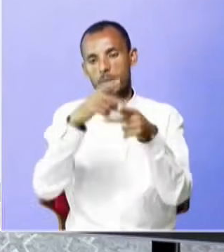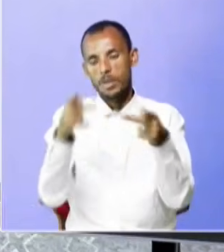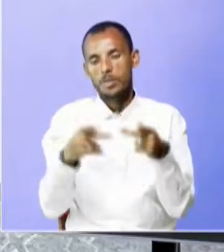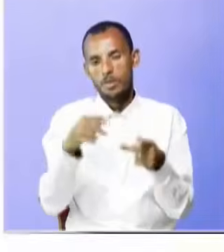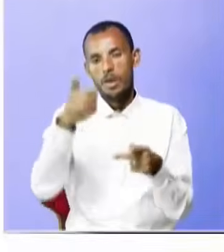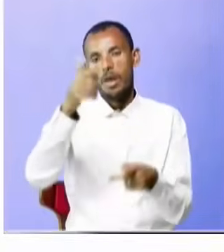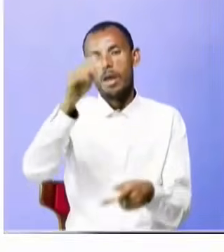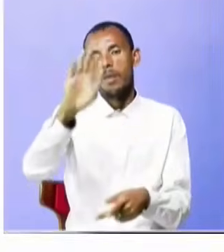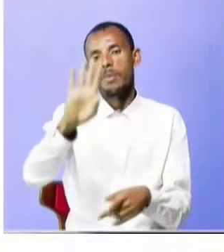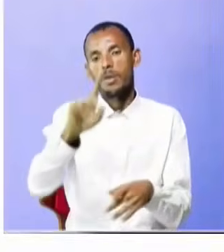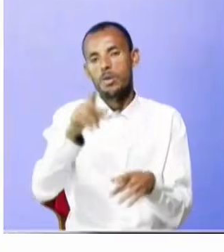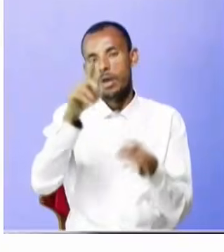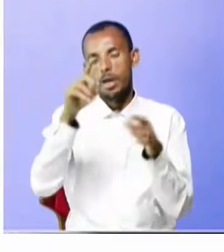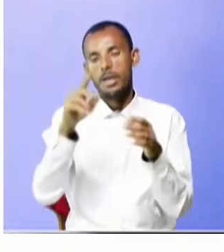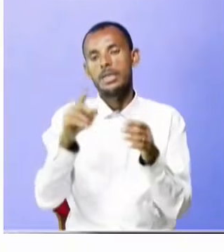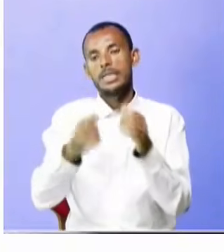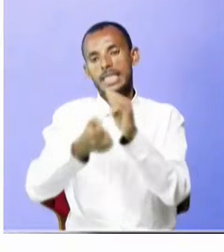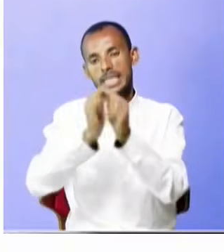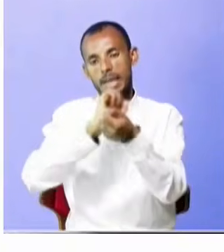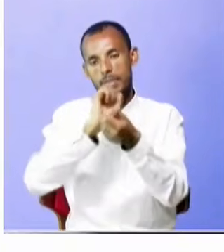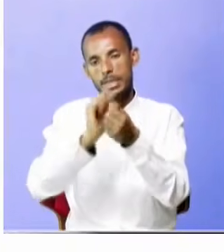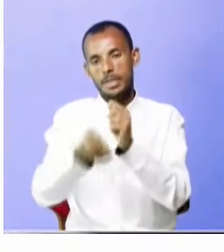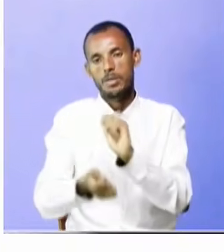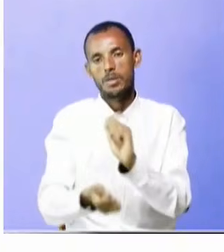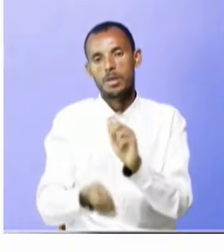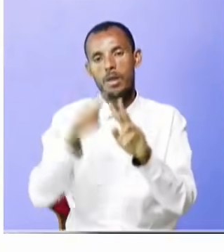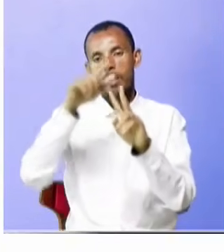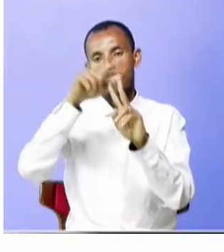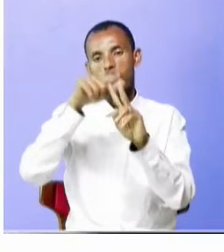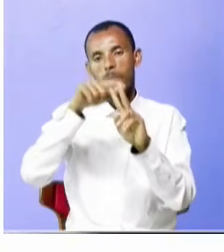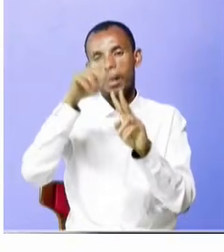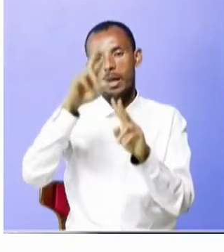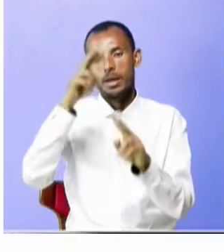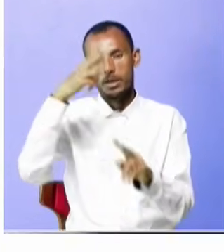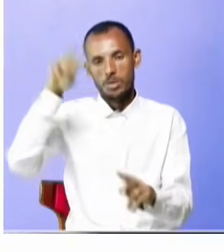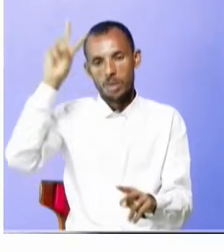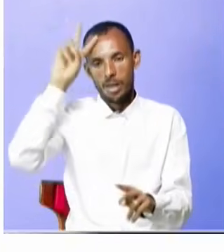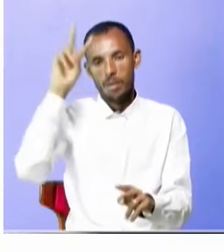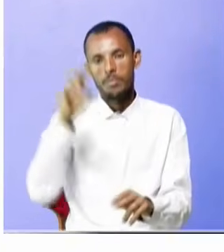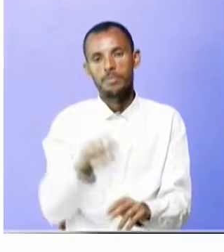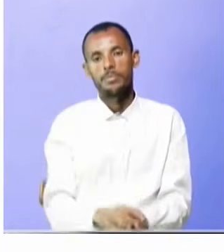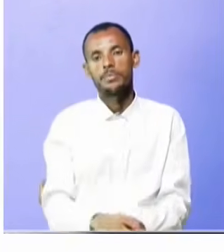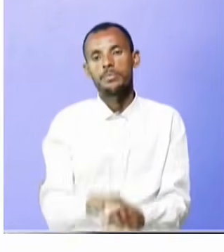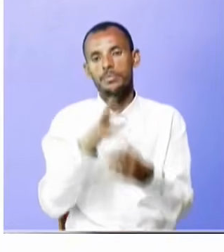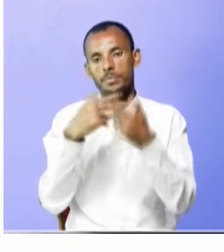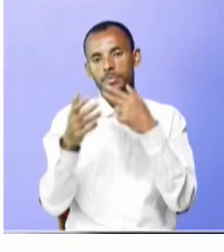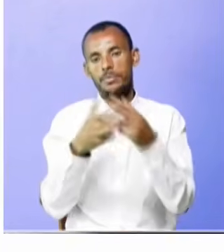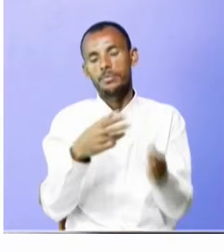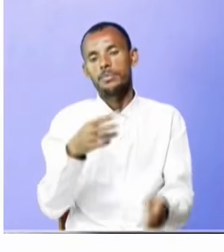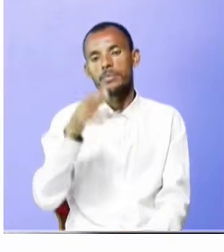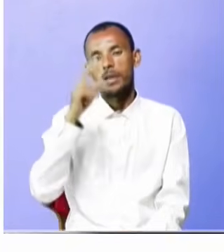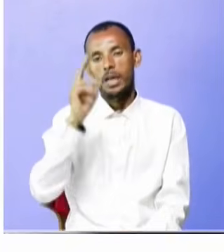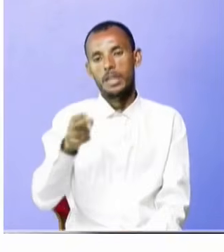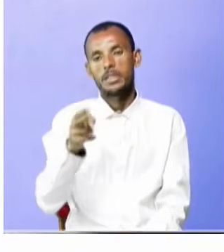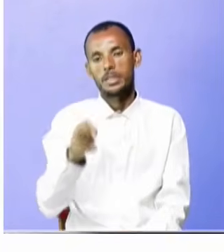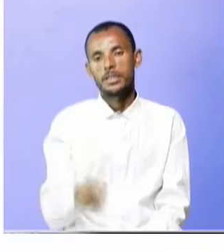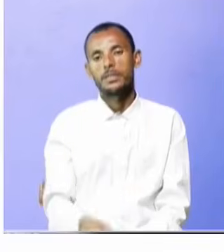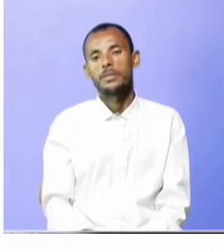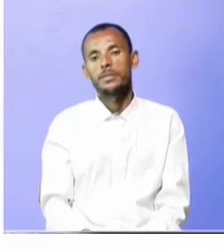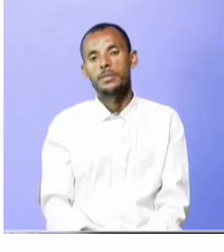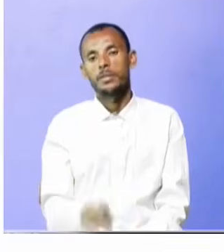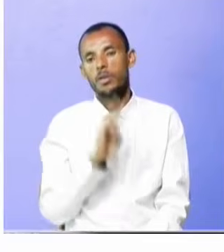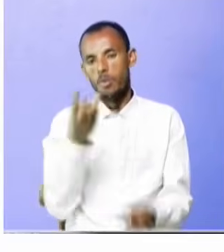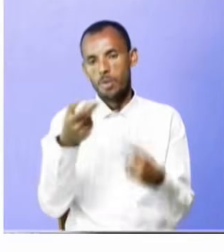AB, you can substitute pi r square times h. Okay, so